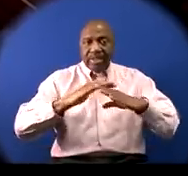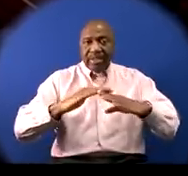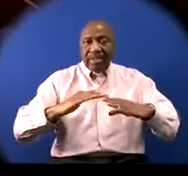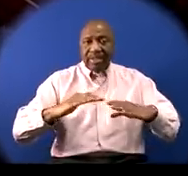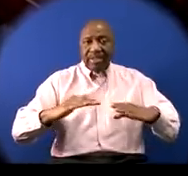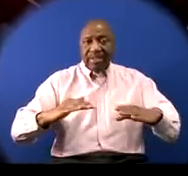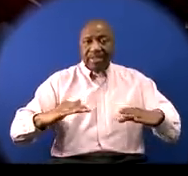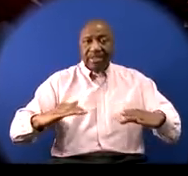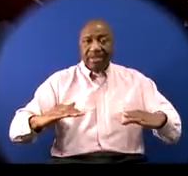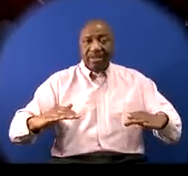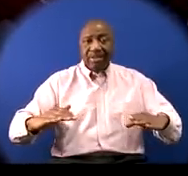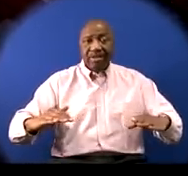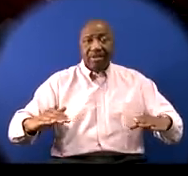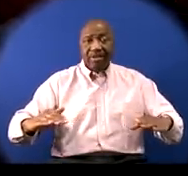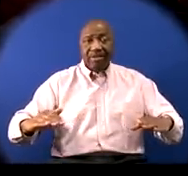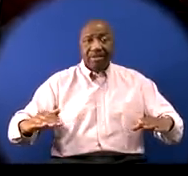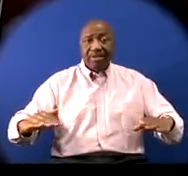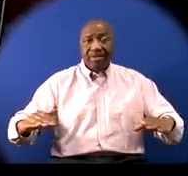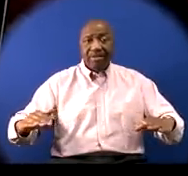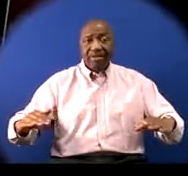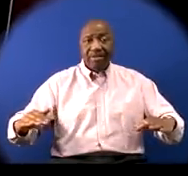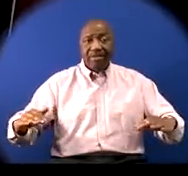doubts and